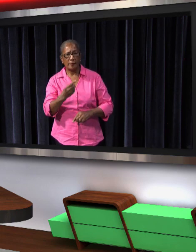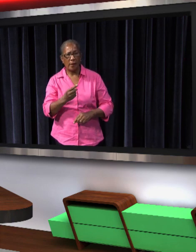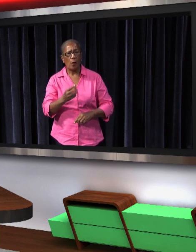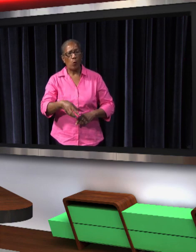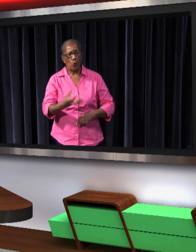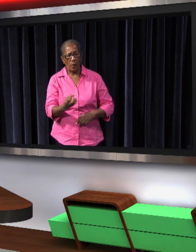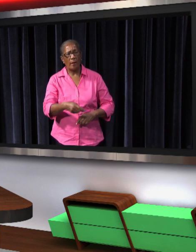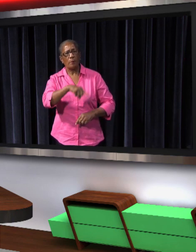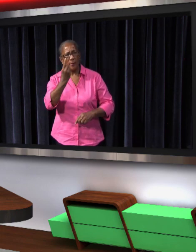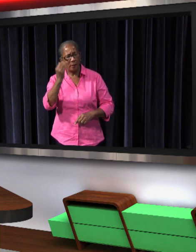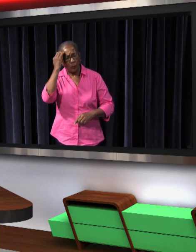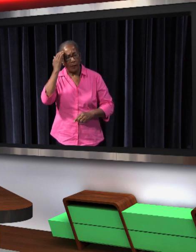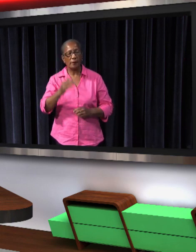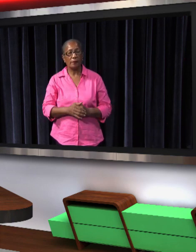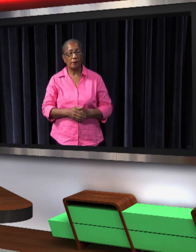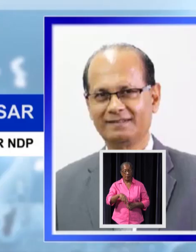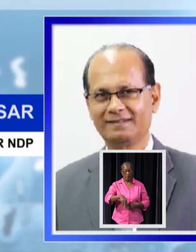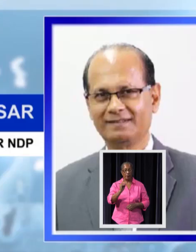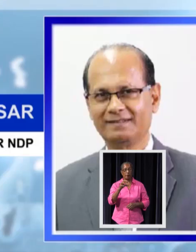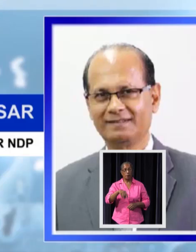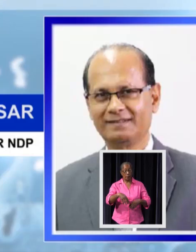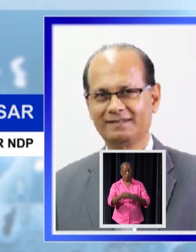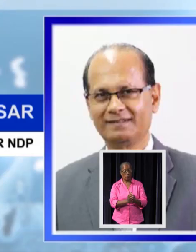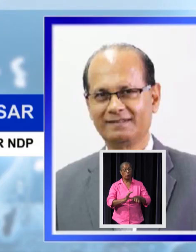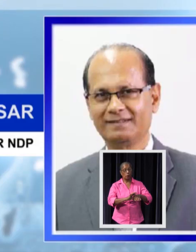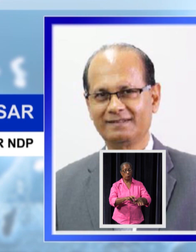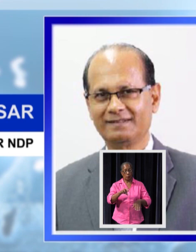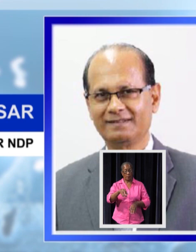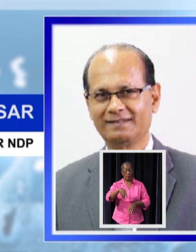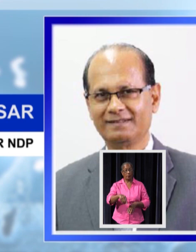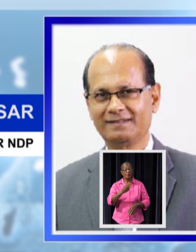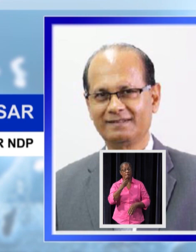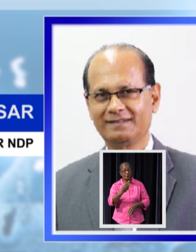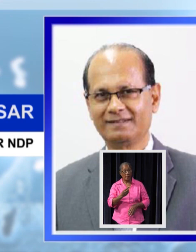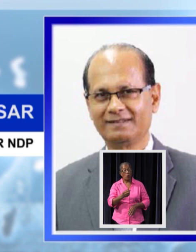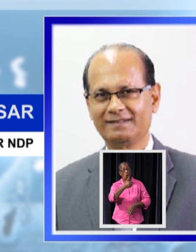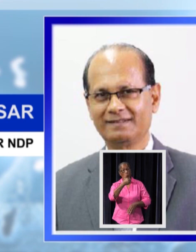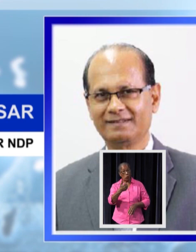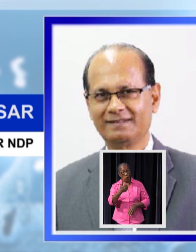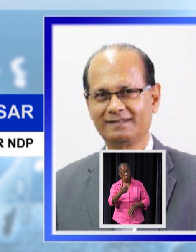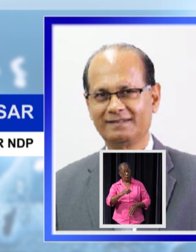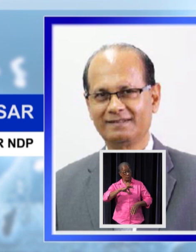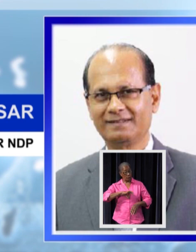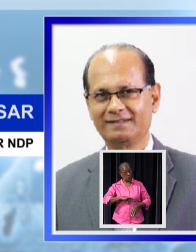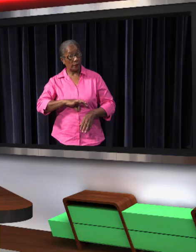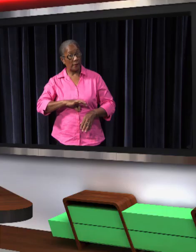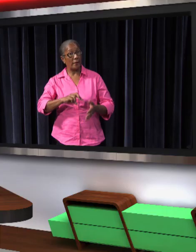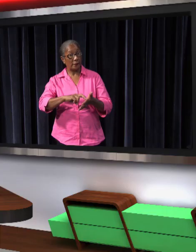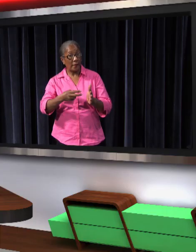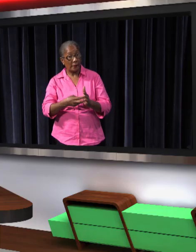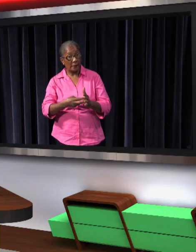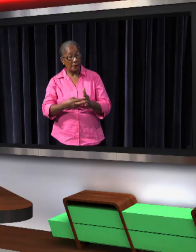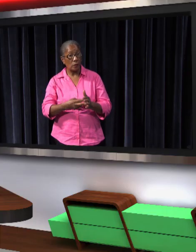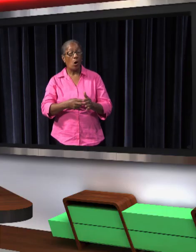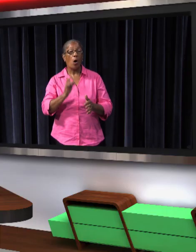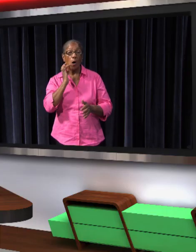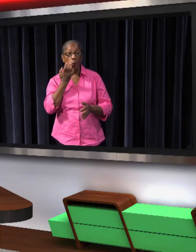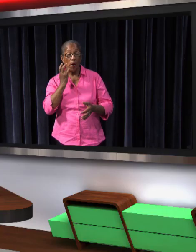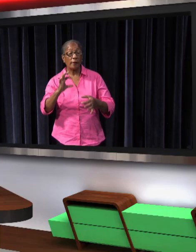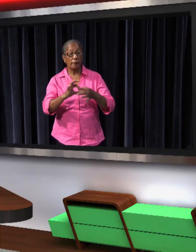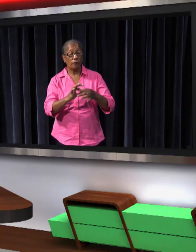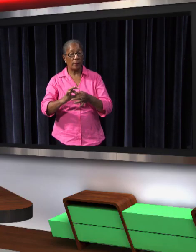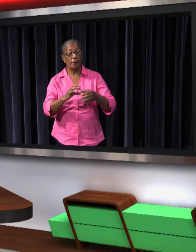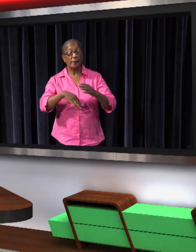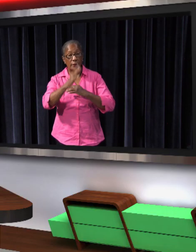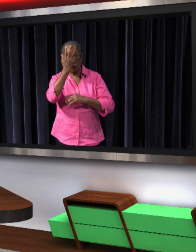about the further development of the country. NDP leader in parliament, Rabin Parmiser, sees many technical advantages